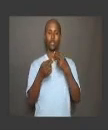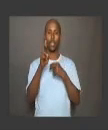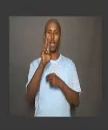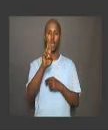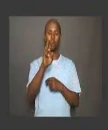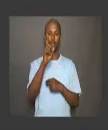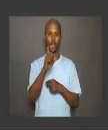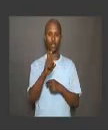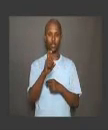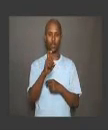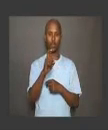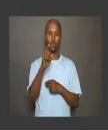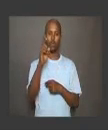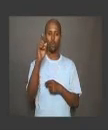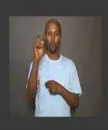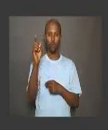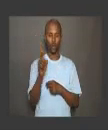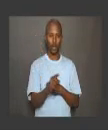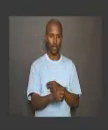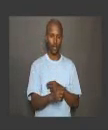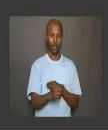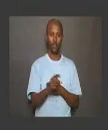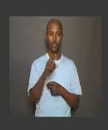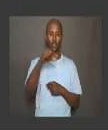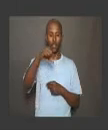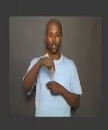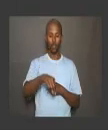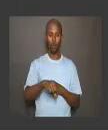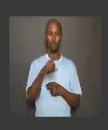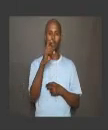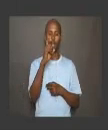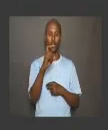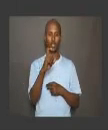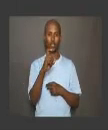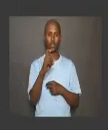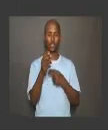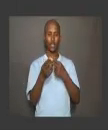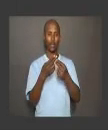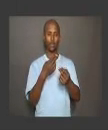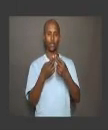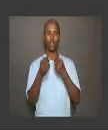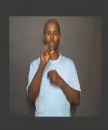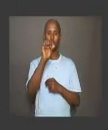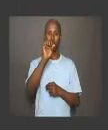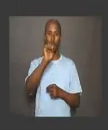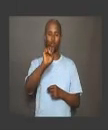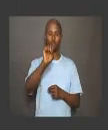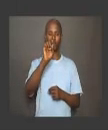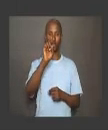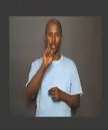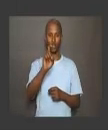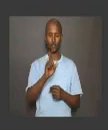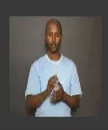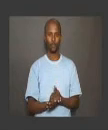R of x over Q of x times S of x.